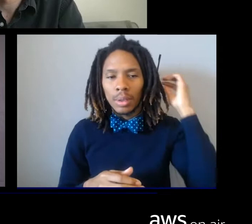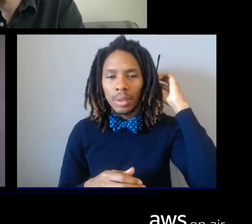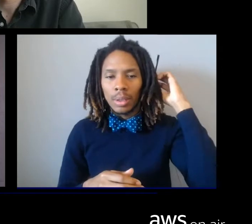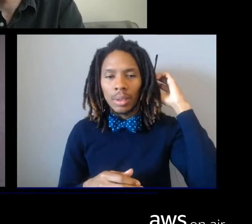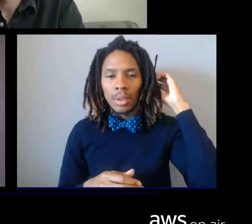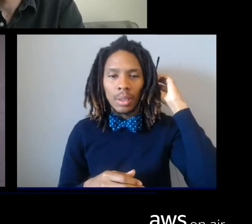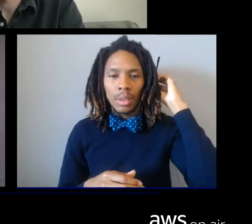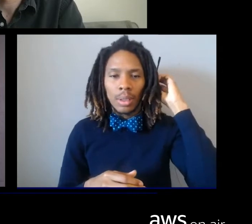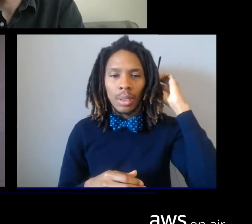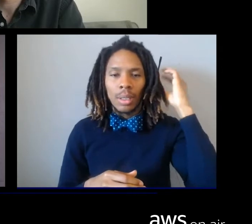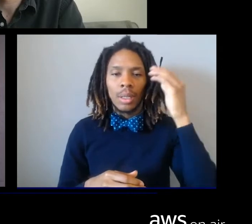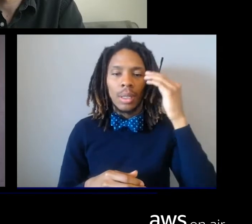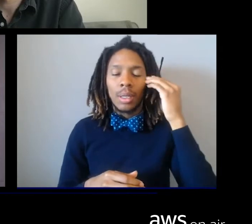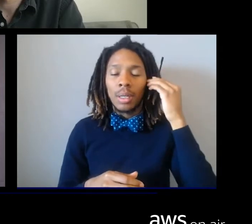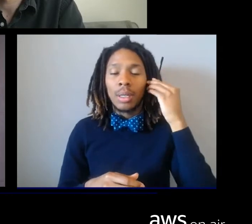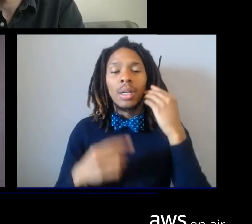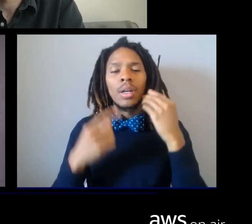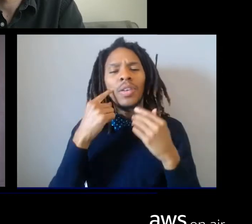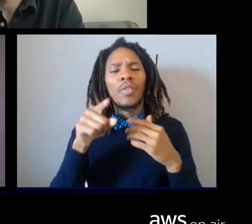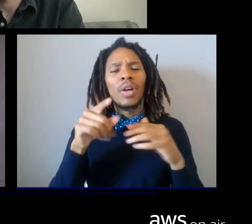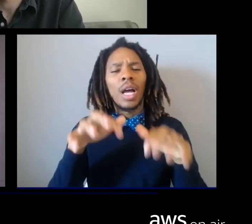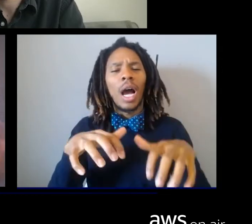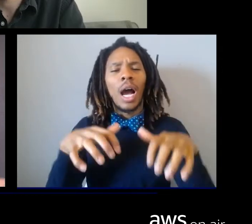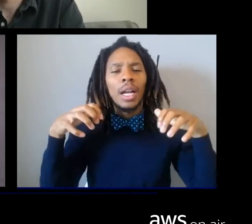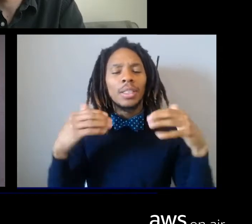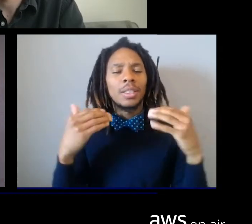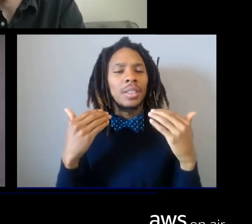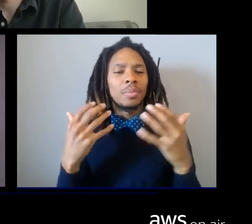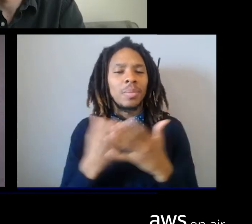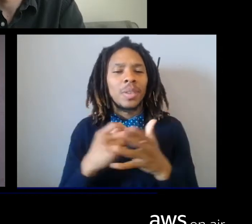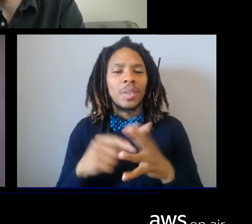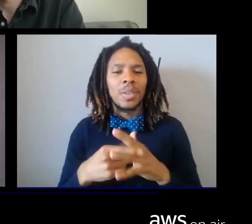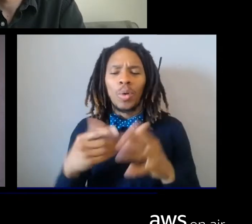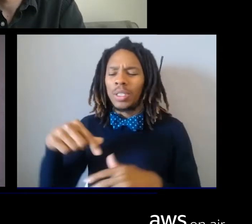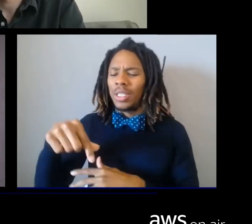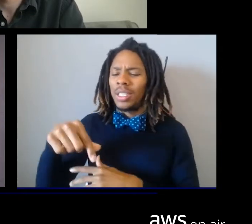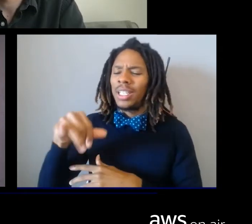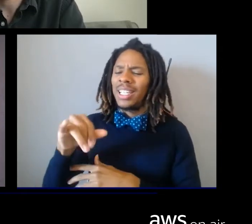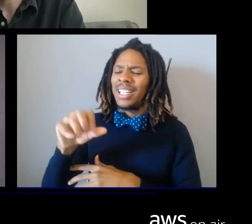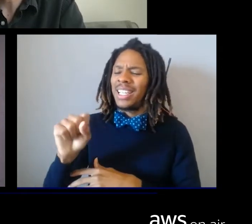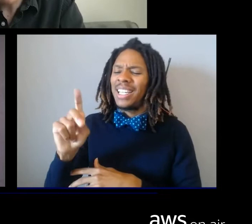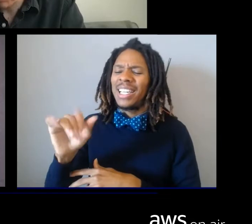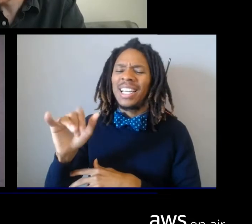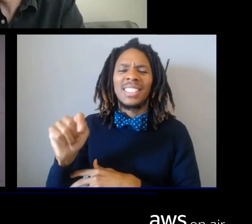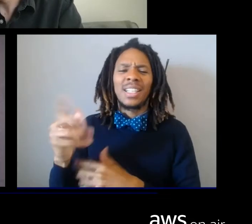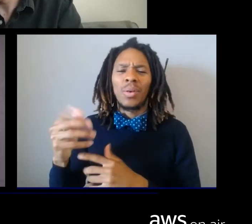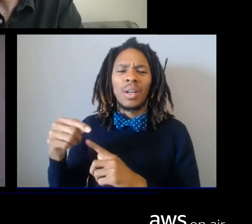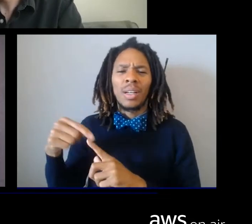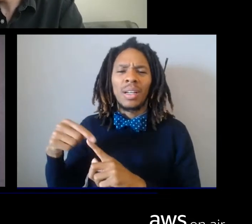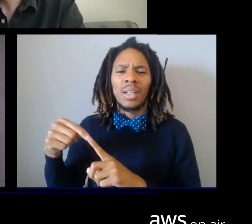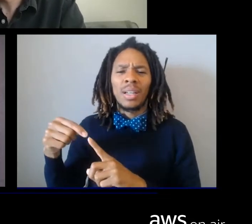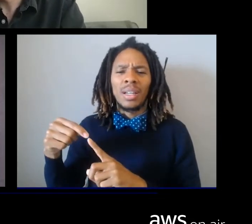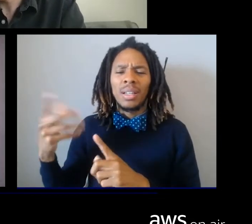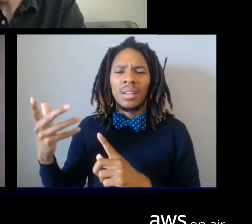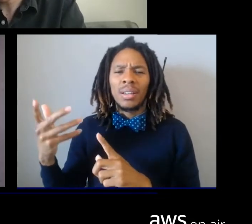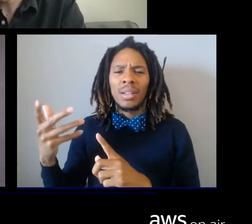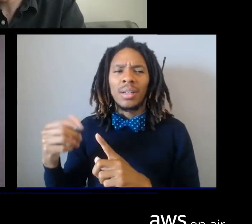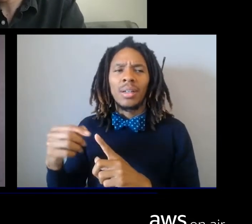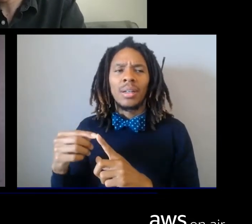just for the audience to kind of get things started, what is Qiskit? Tell us about it. Okay. Yeah.